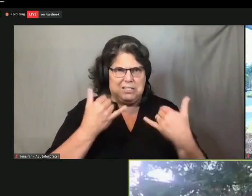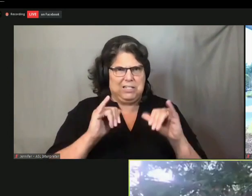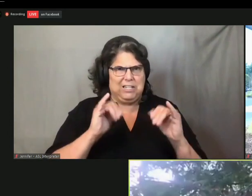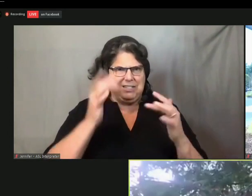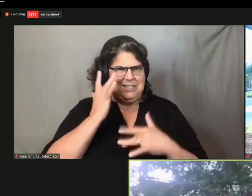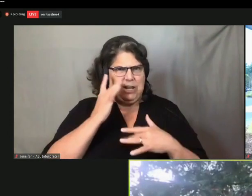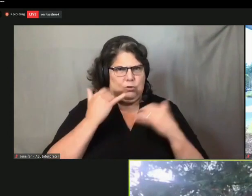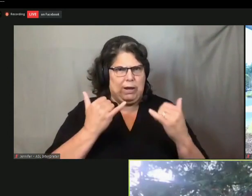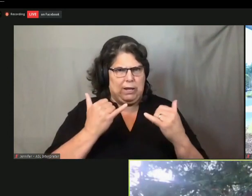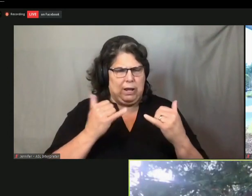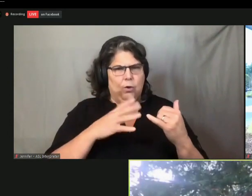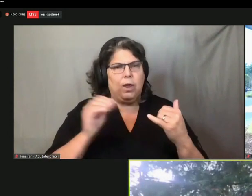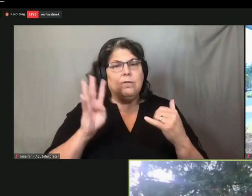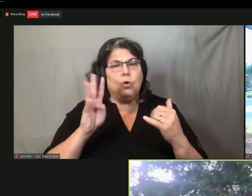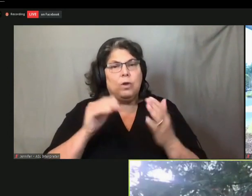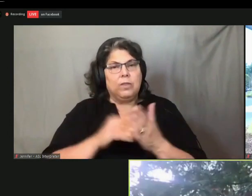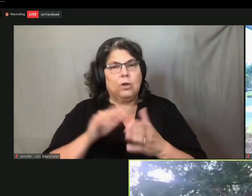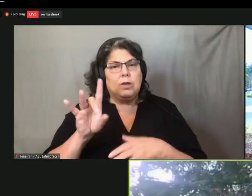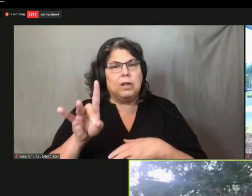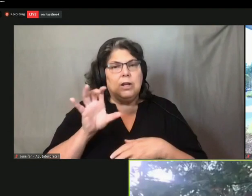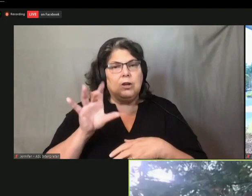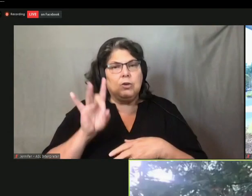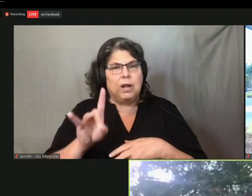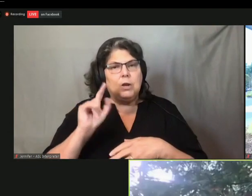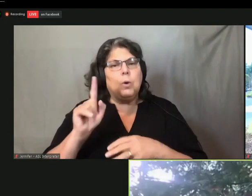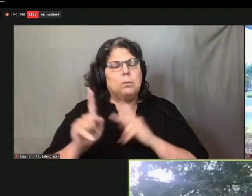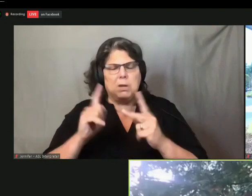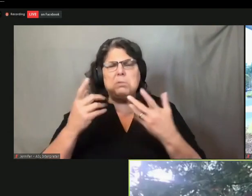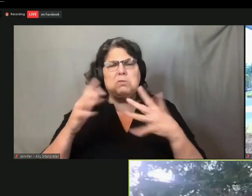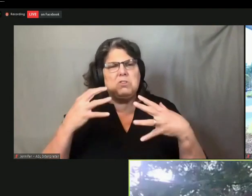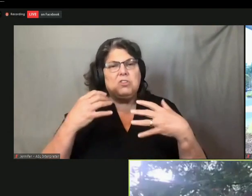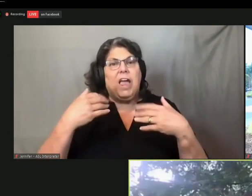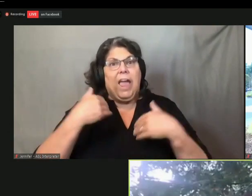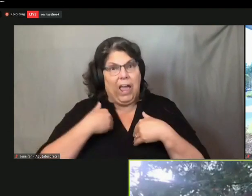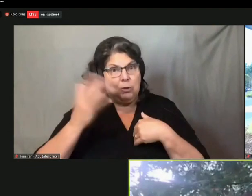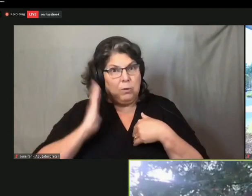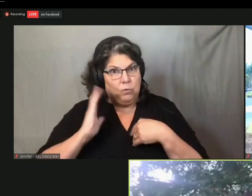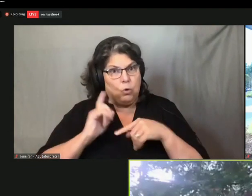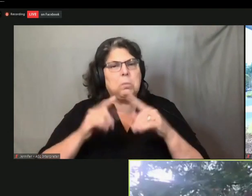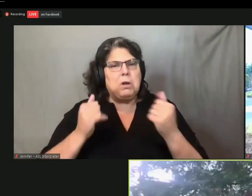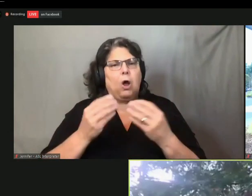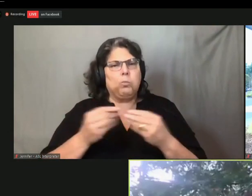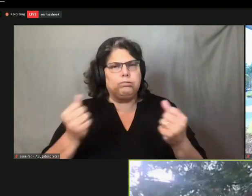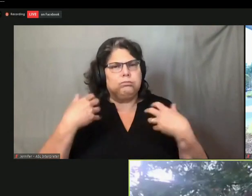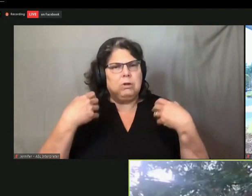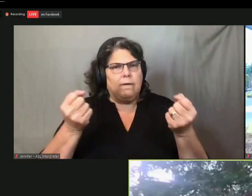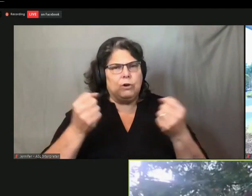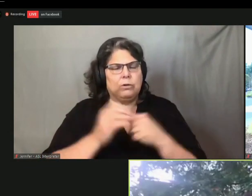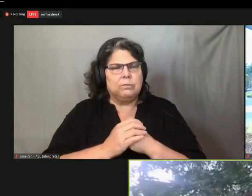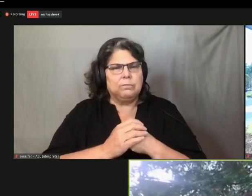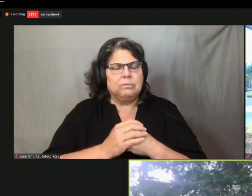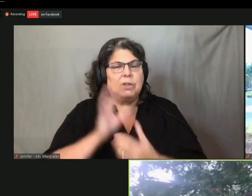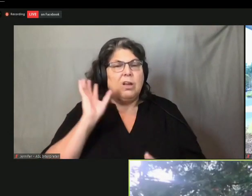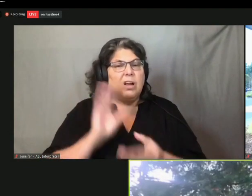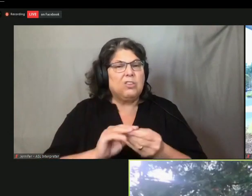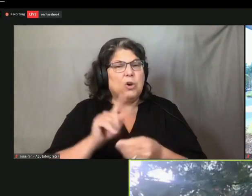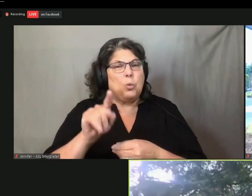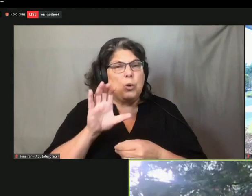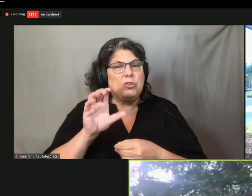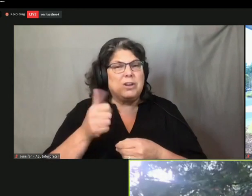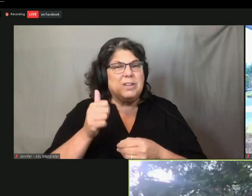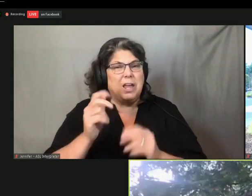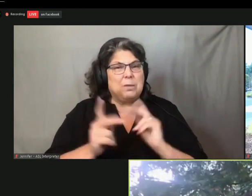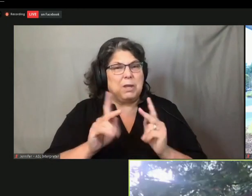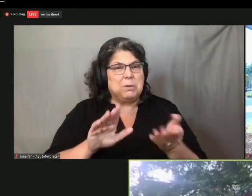and 4,881 people who have recovered. We also have a total of 110 deaths, which represents